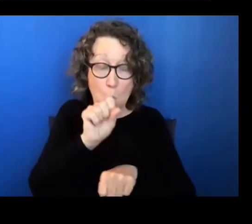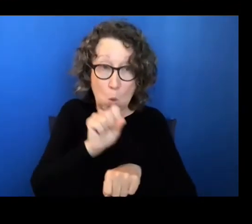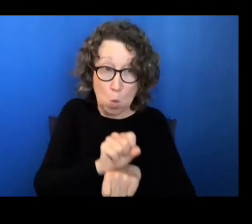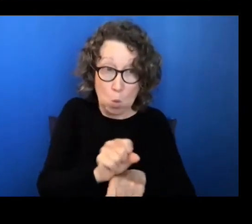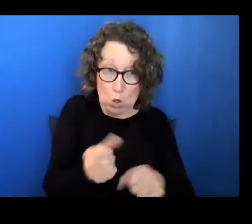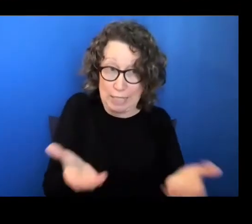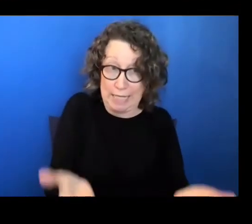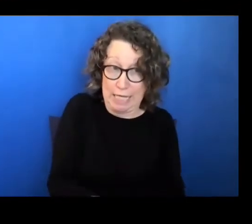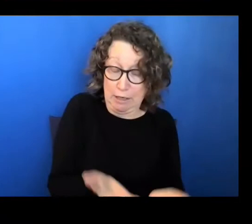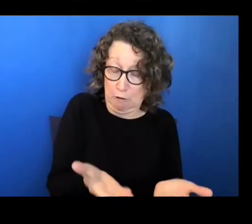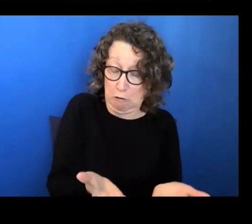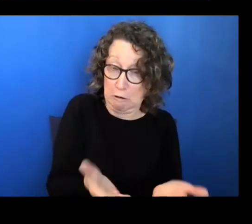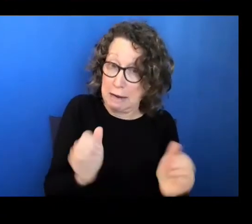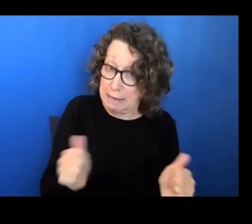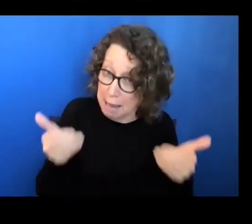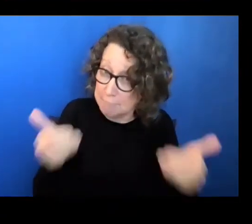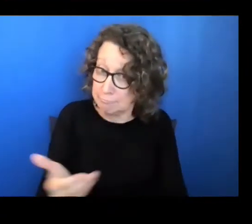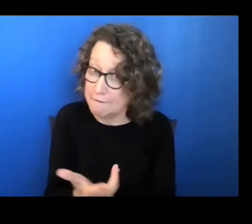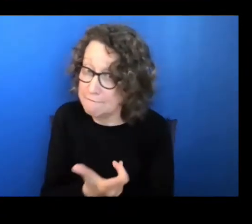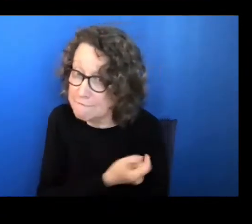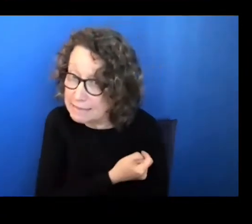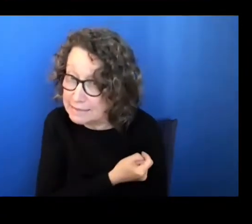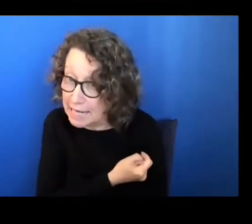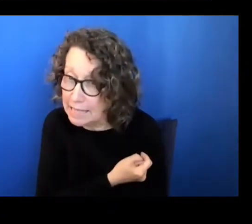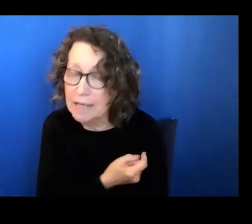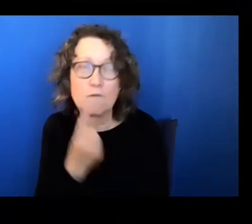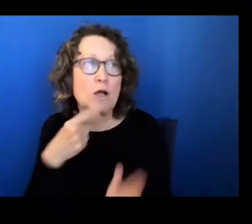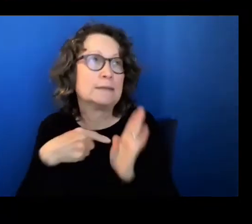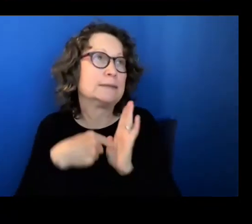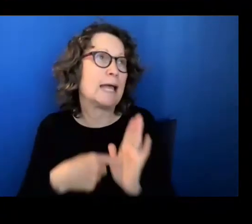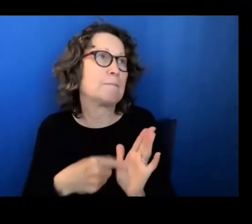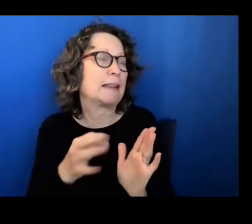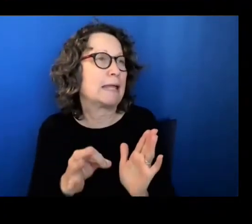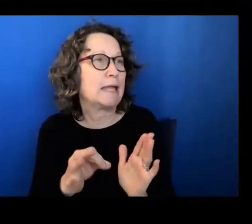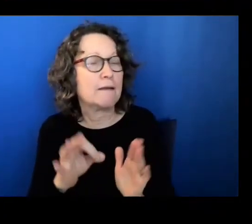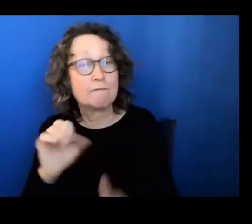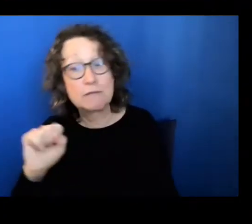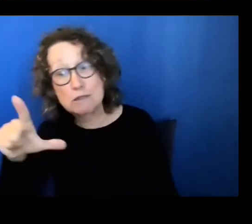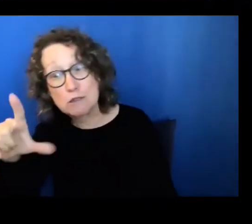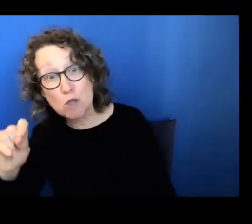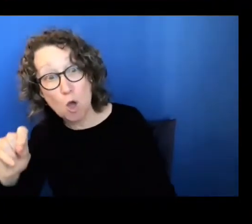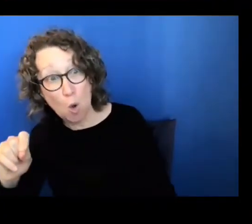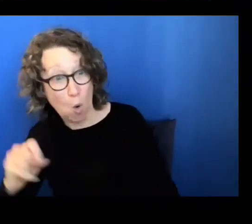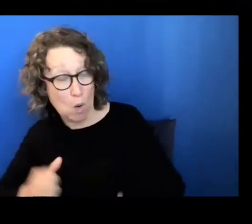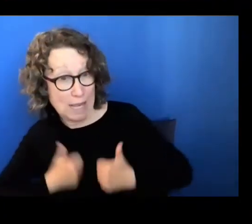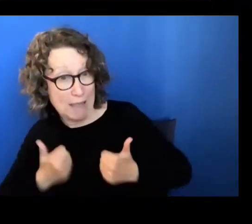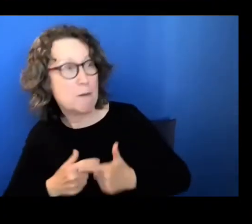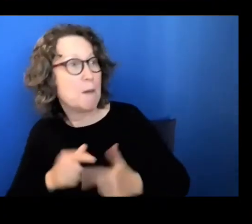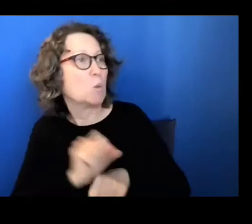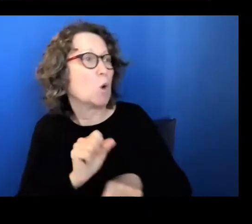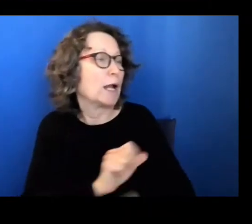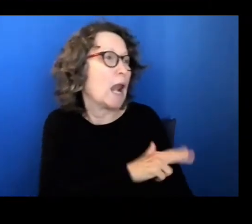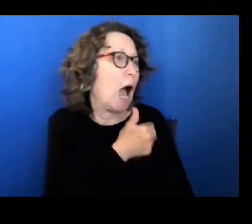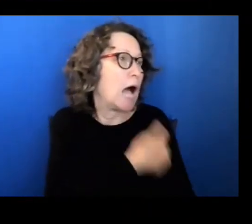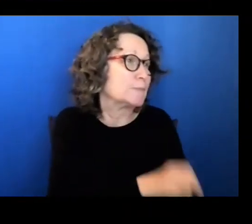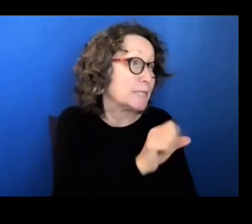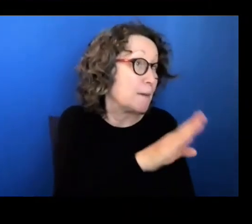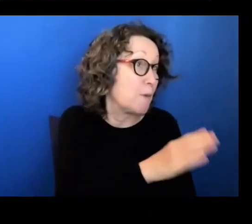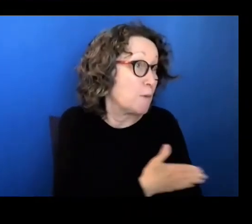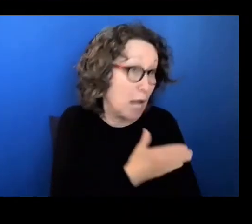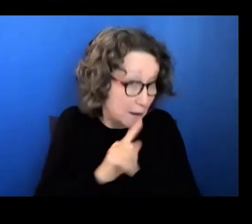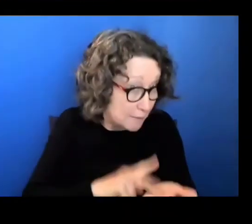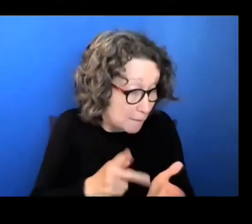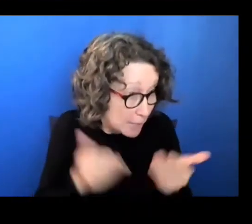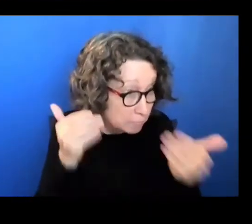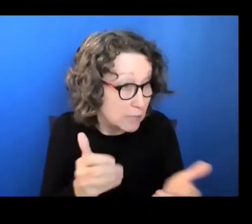but work in the county could get a vaccination in the county, like if they are a SLO resident, but say work at a hospital in Santa Barbara County, they could get